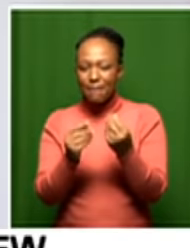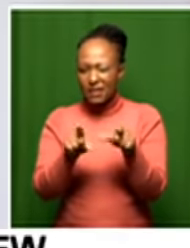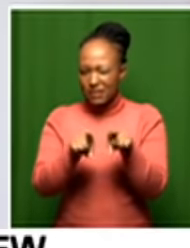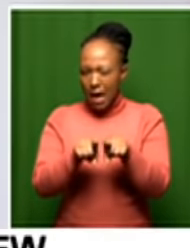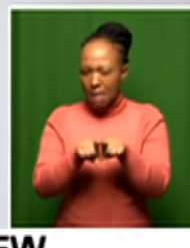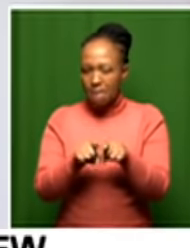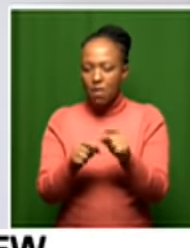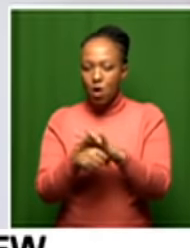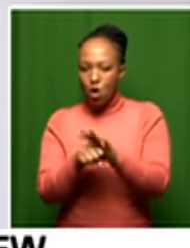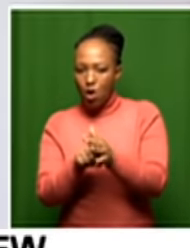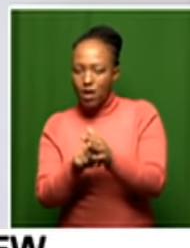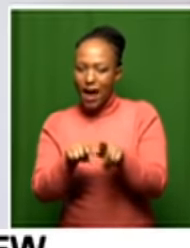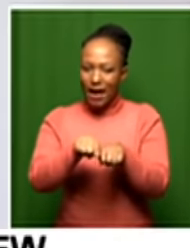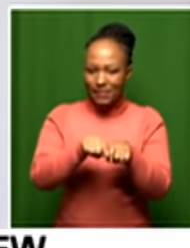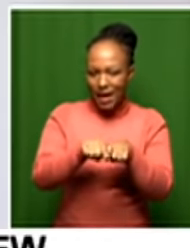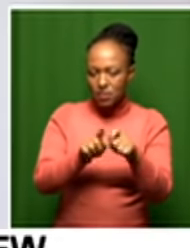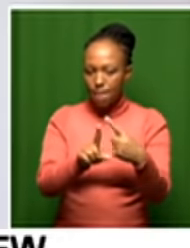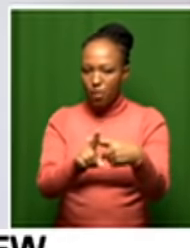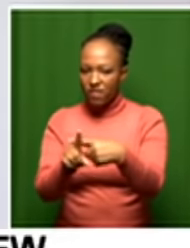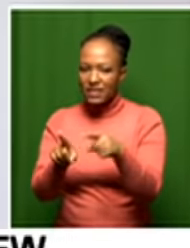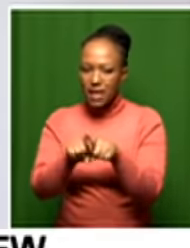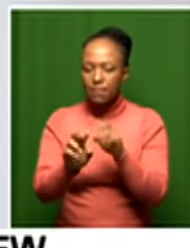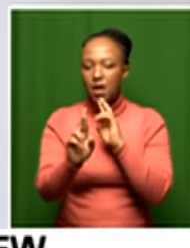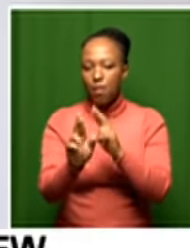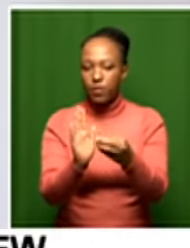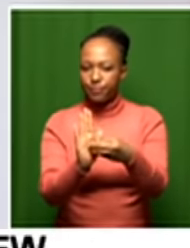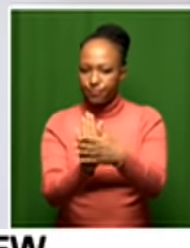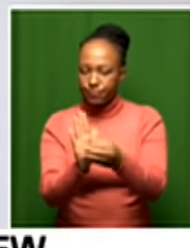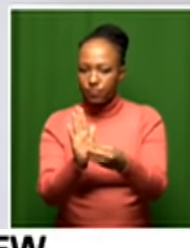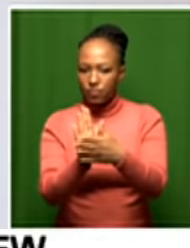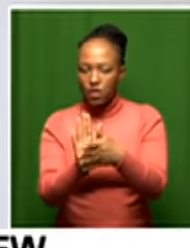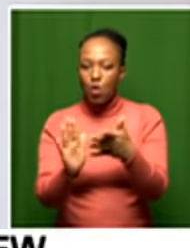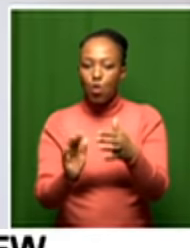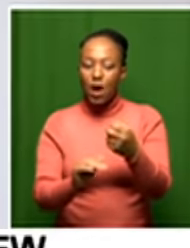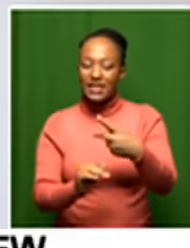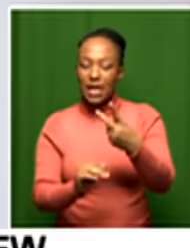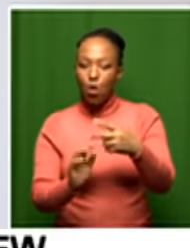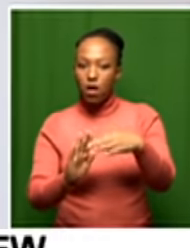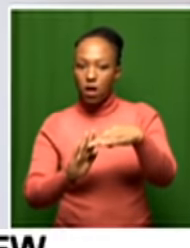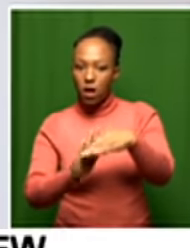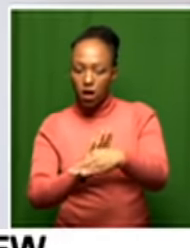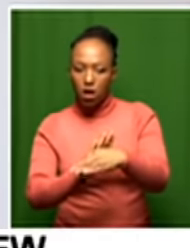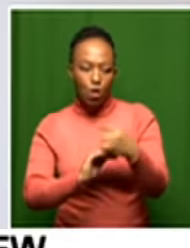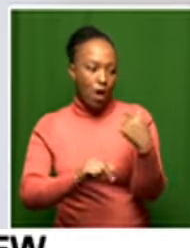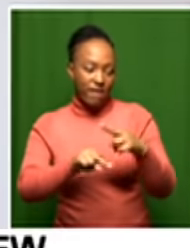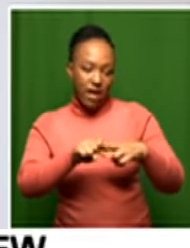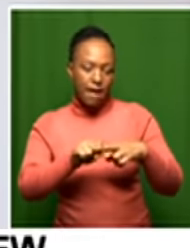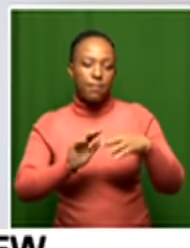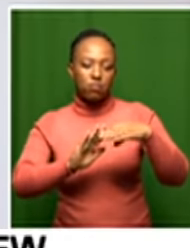of cases and test positivity rates were reported as we were exiting the second wave in February, as you